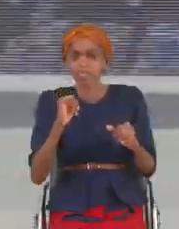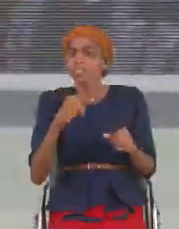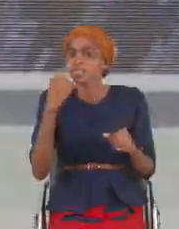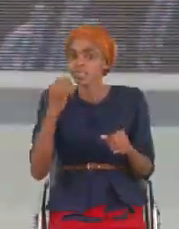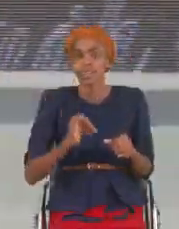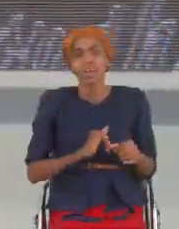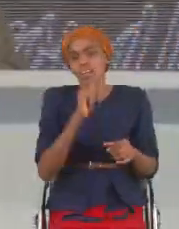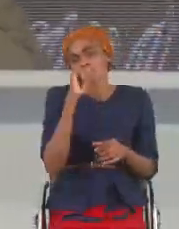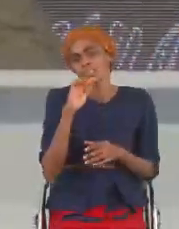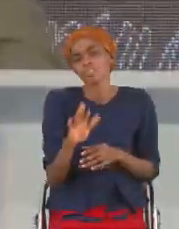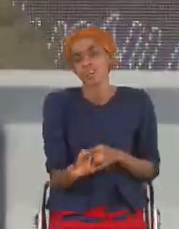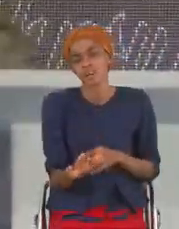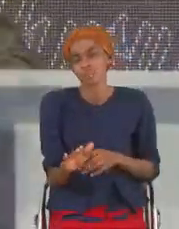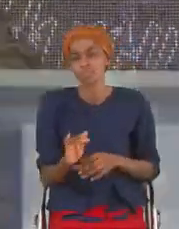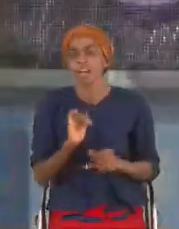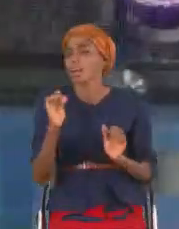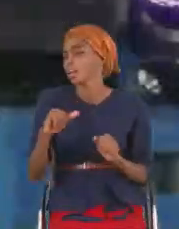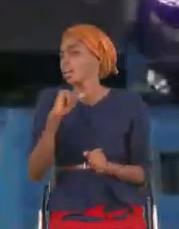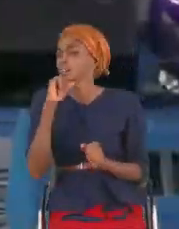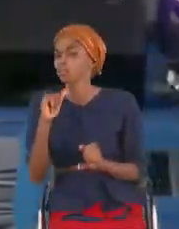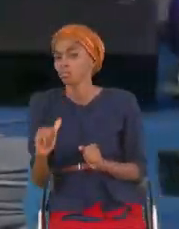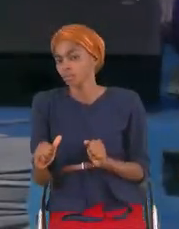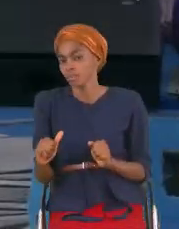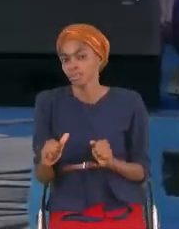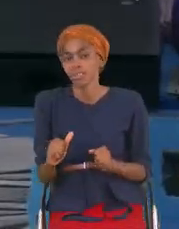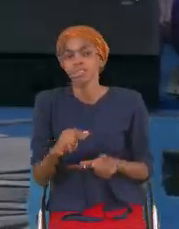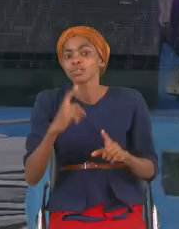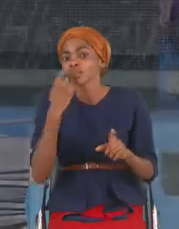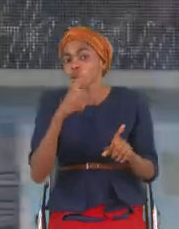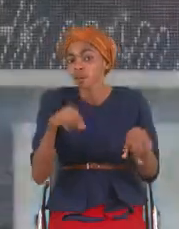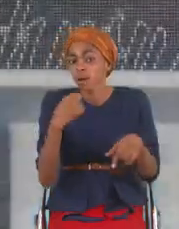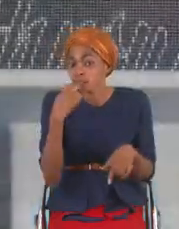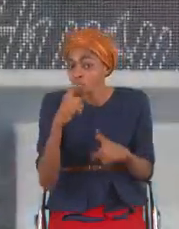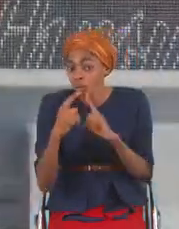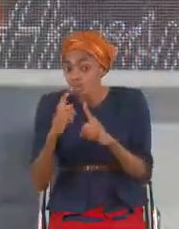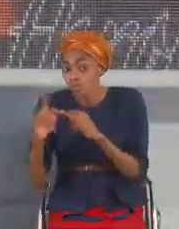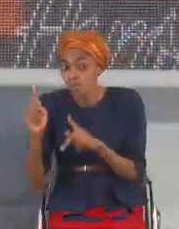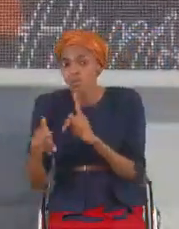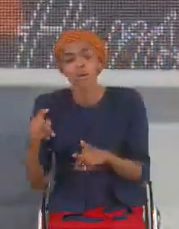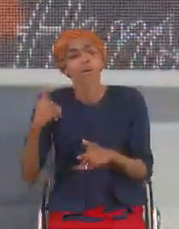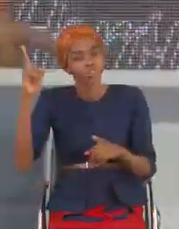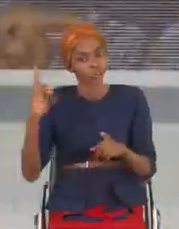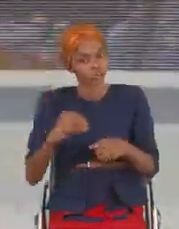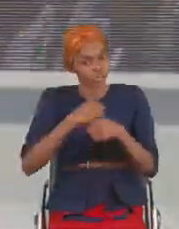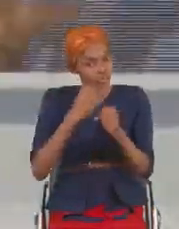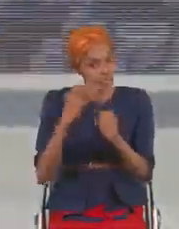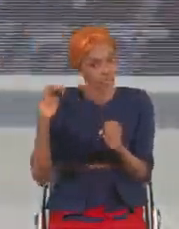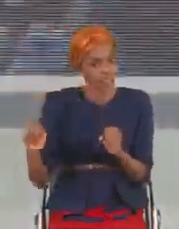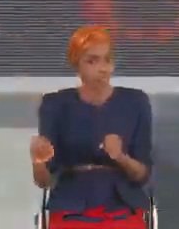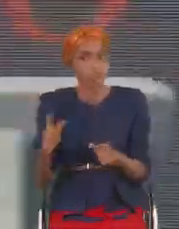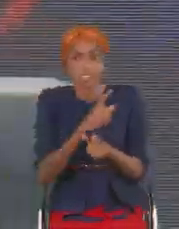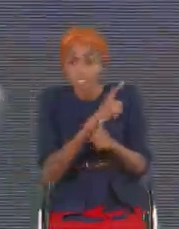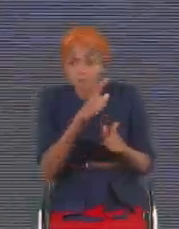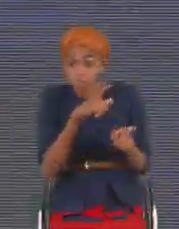a child. I cannot go and talk to the people. He was made. The way the Lord